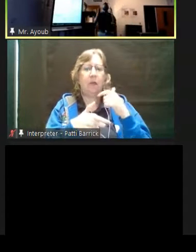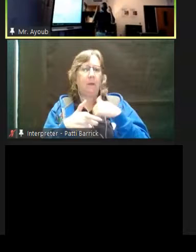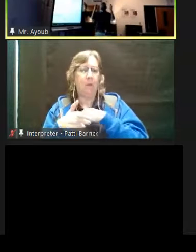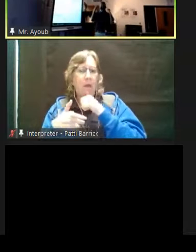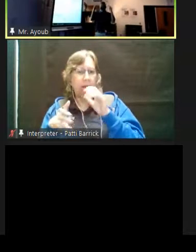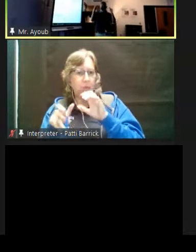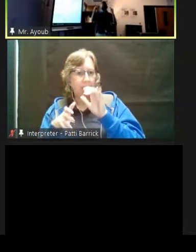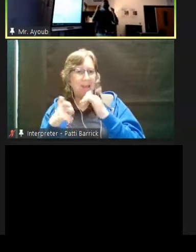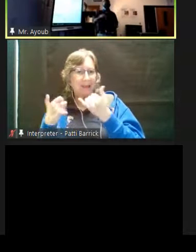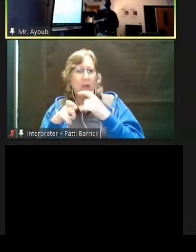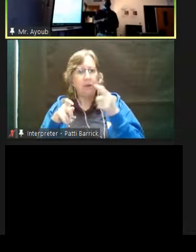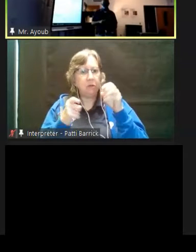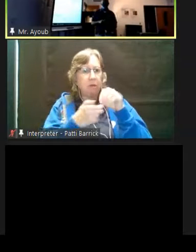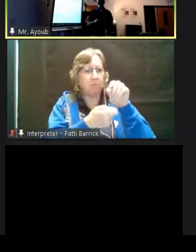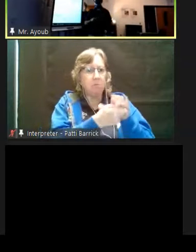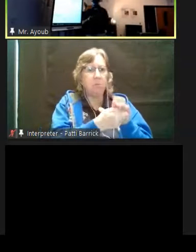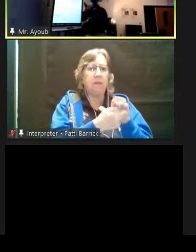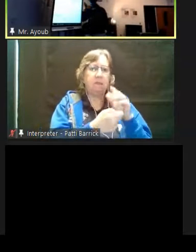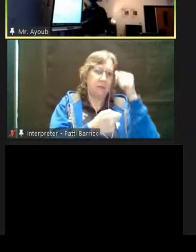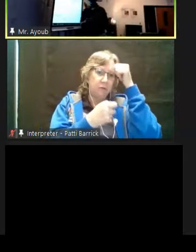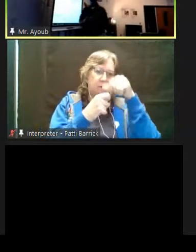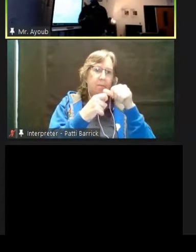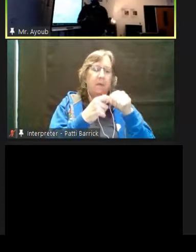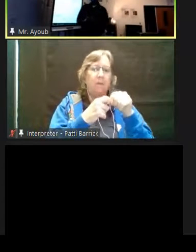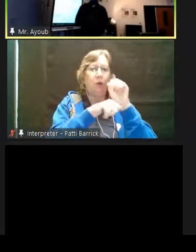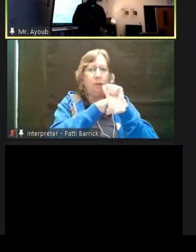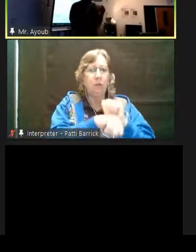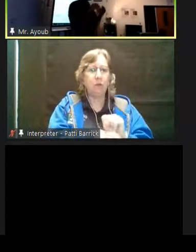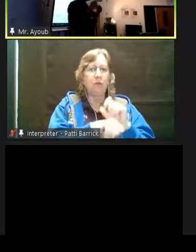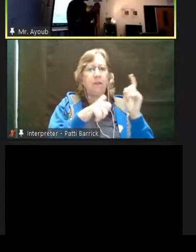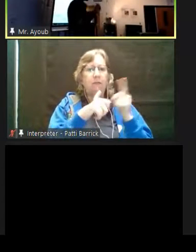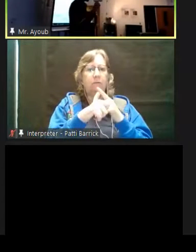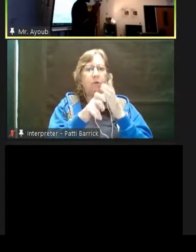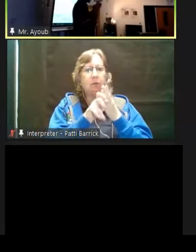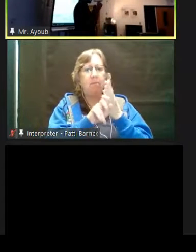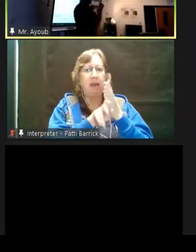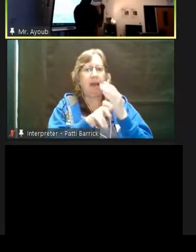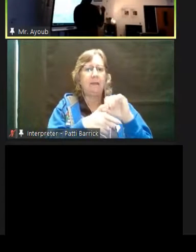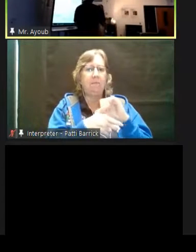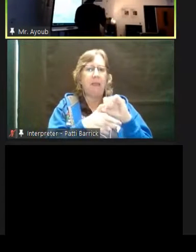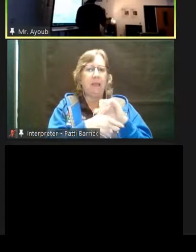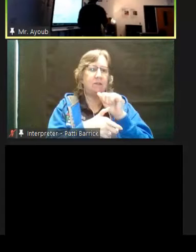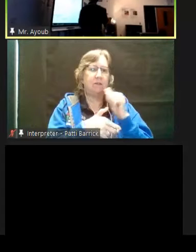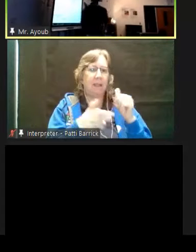want to make a note of that someplace. So usually the main page of any website should be